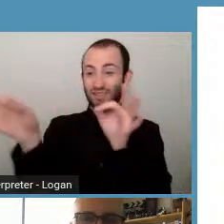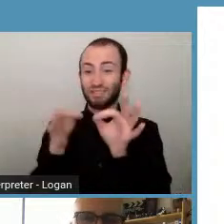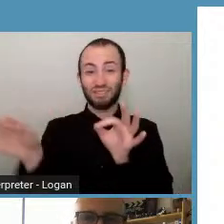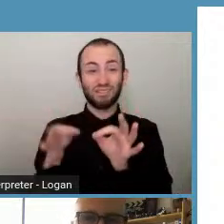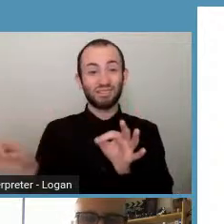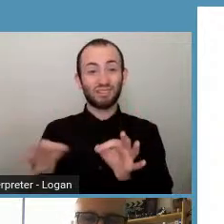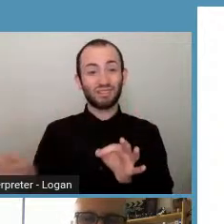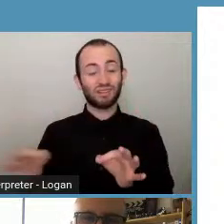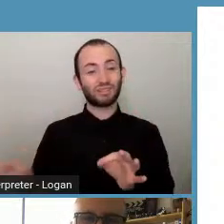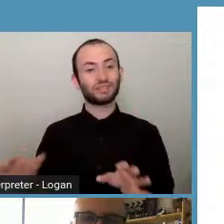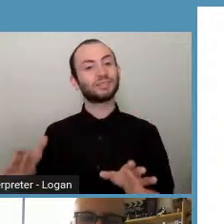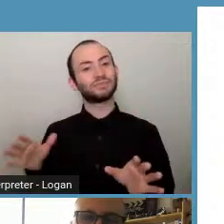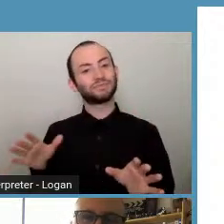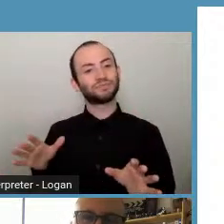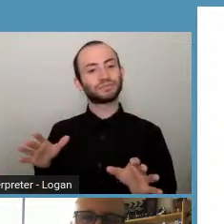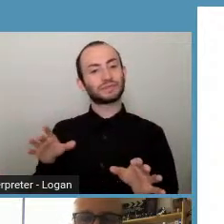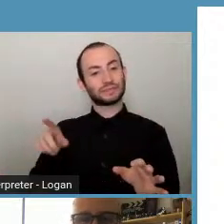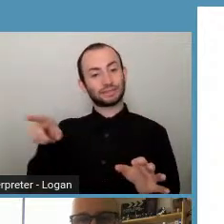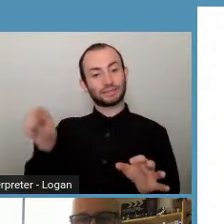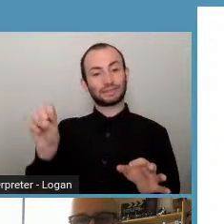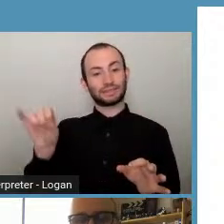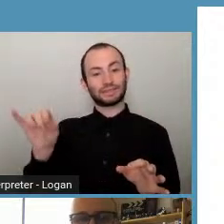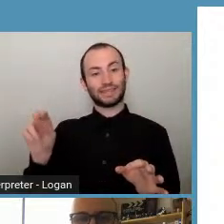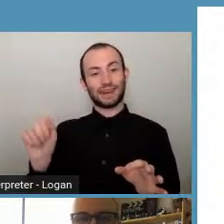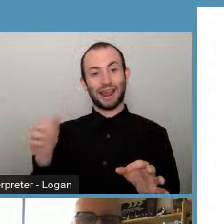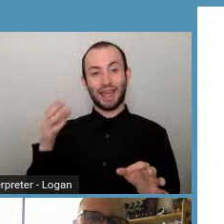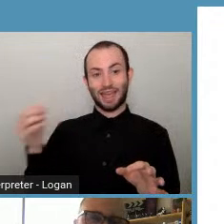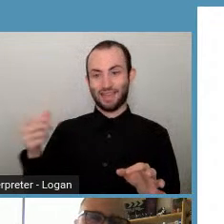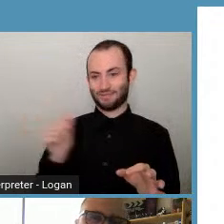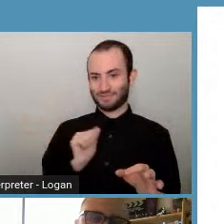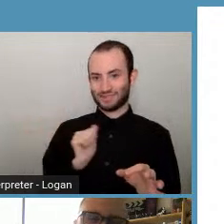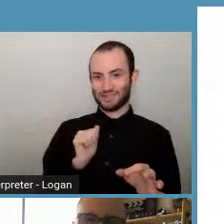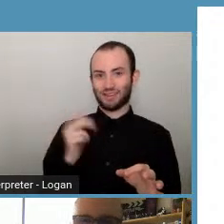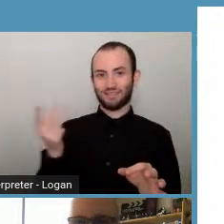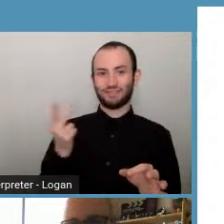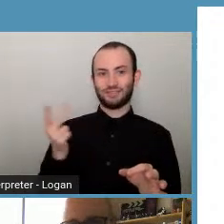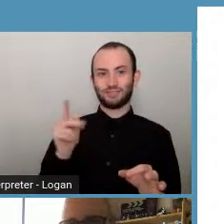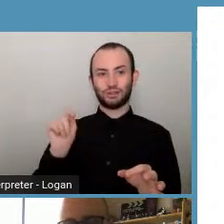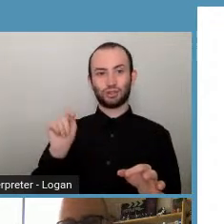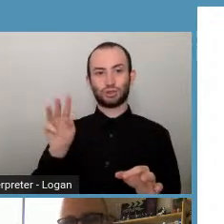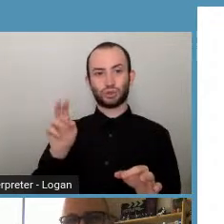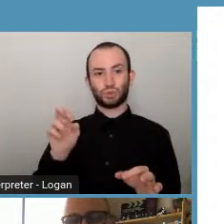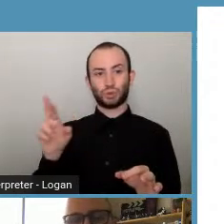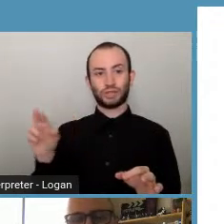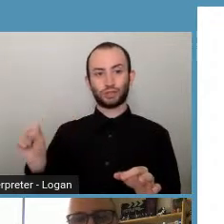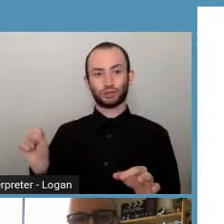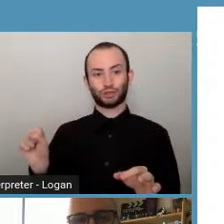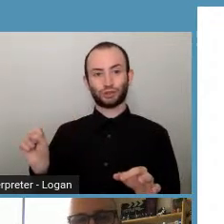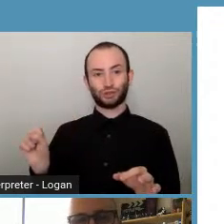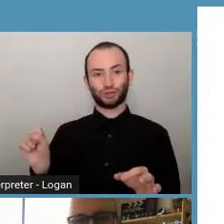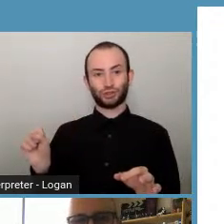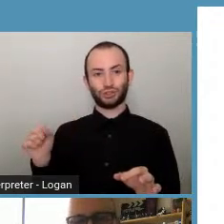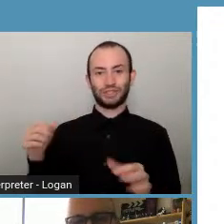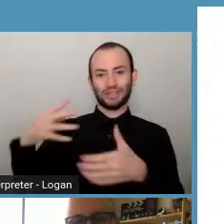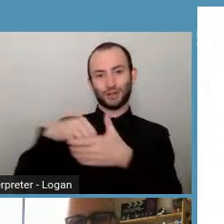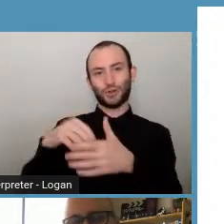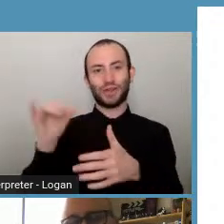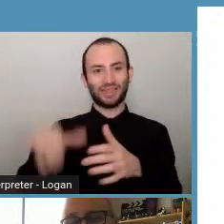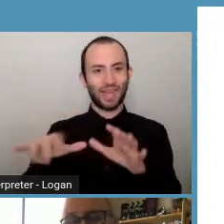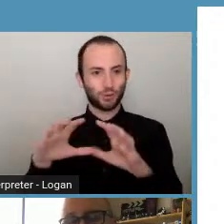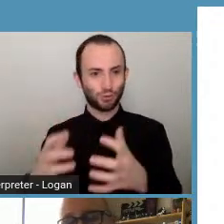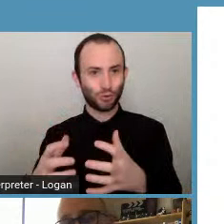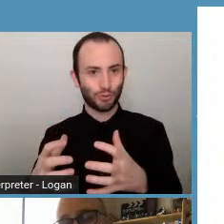are in a really great community called Tweers, which is basically like a Twitter social media cheers when you're having a beverage.